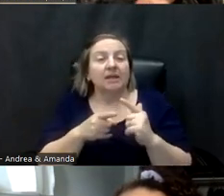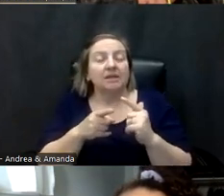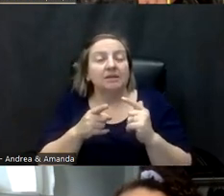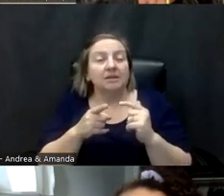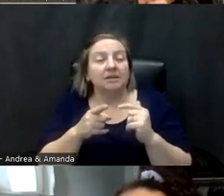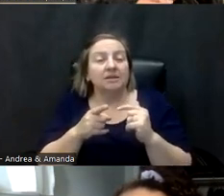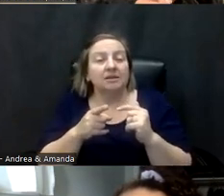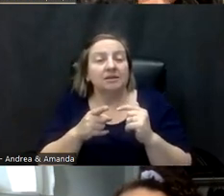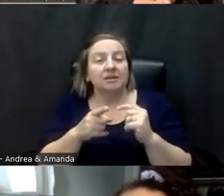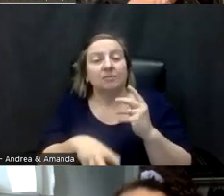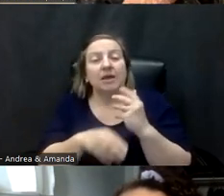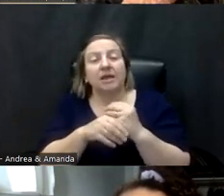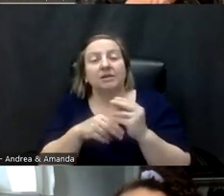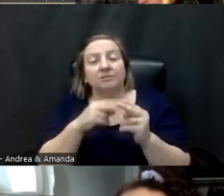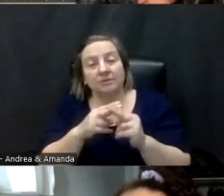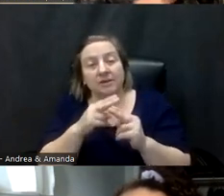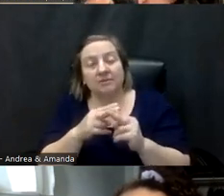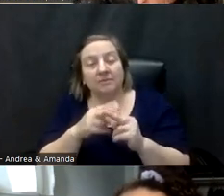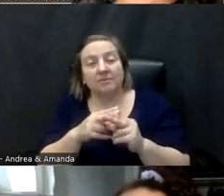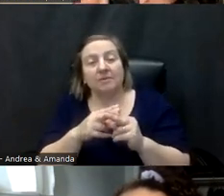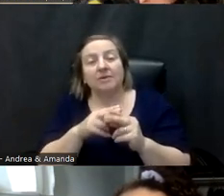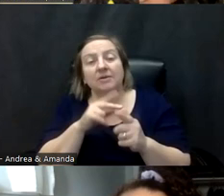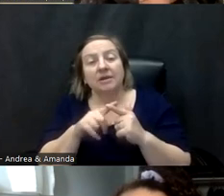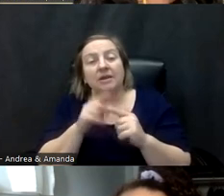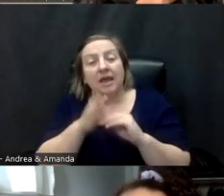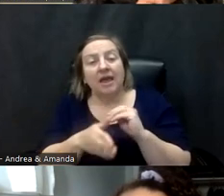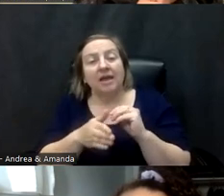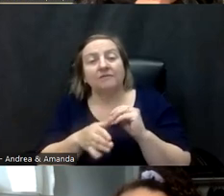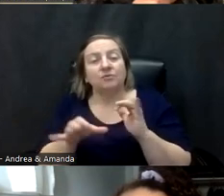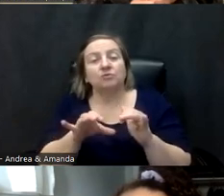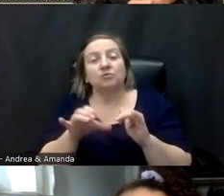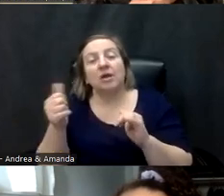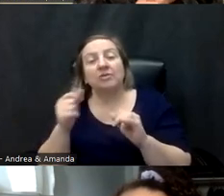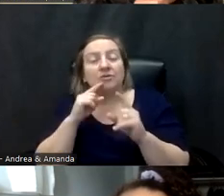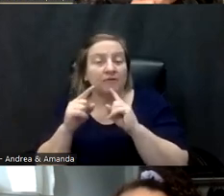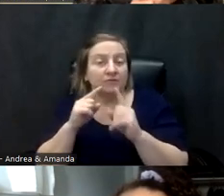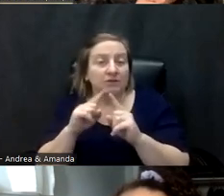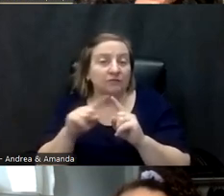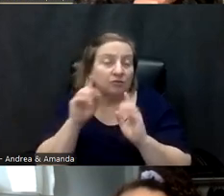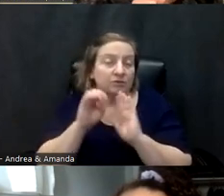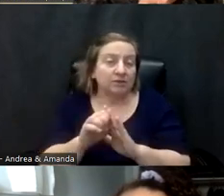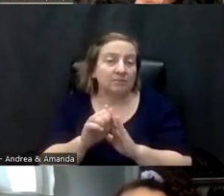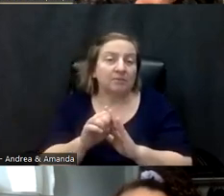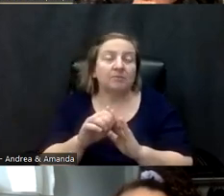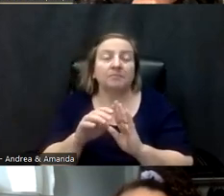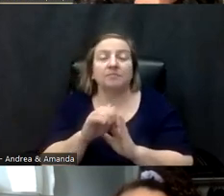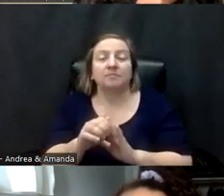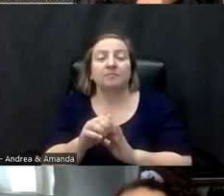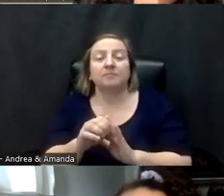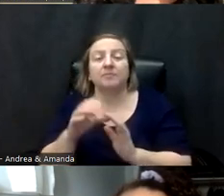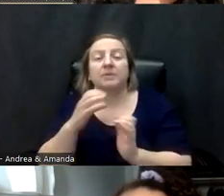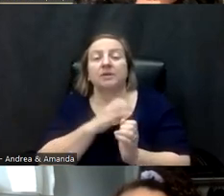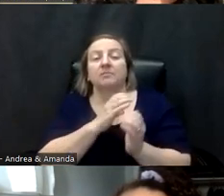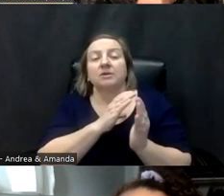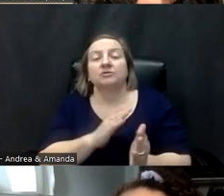and they were added to their name. Then after we went to another conversation. But for example, just an example,